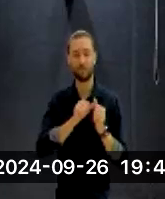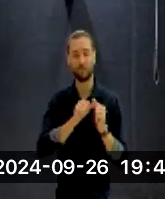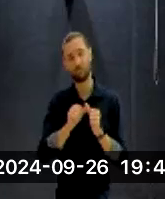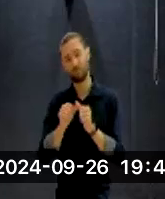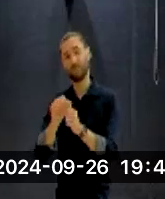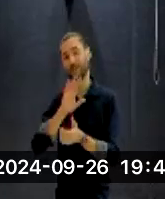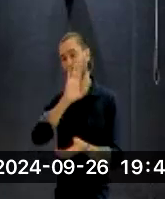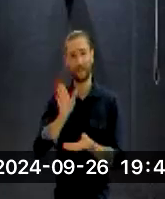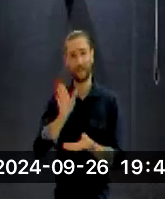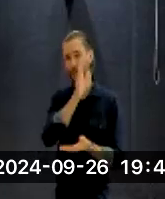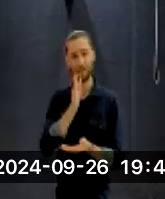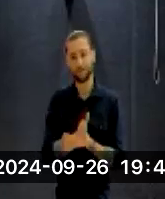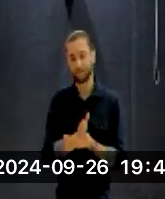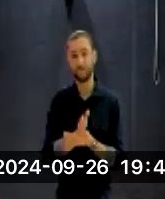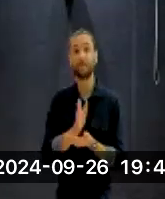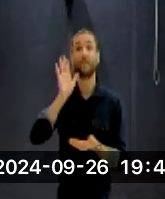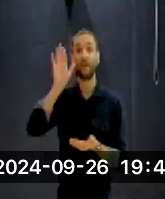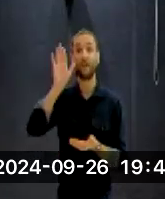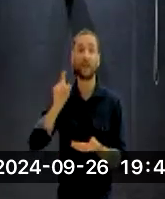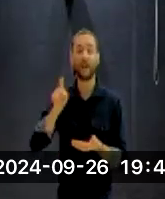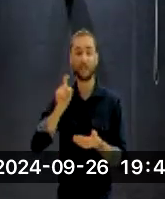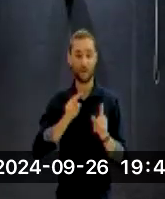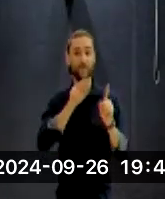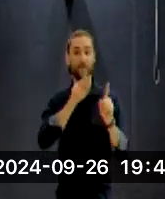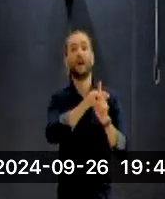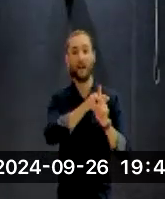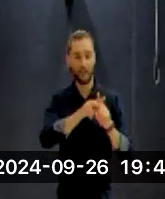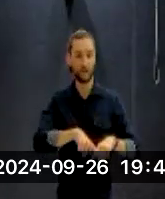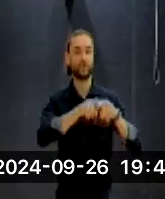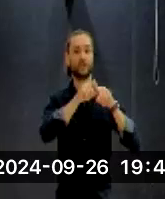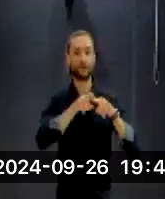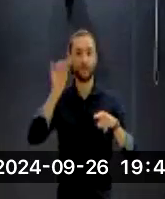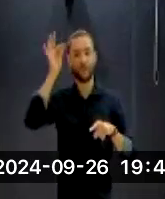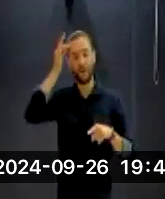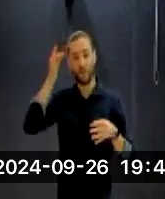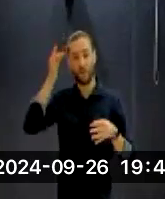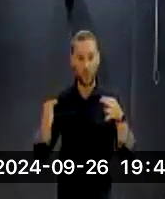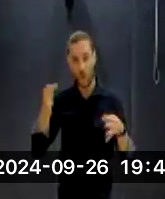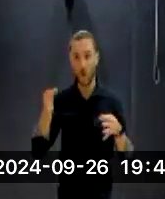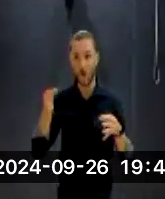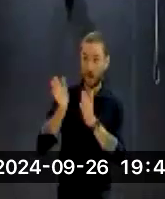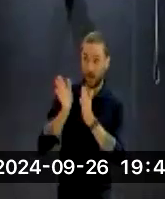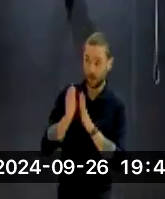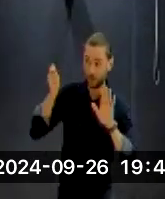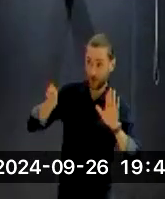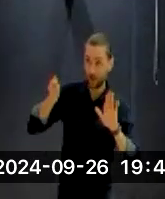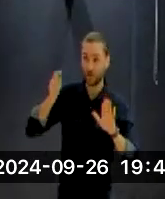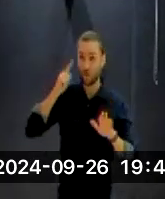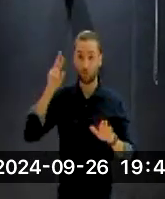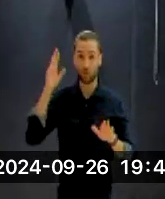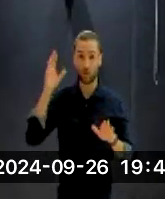had to eventually file an injunction in federal court to ask the judge, for a restraining order to